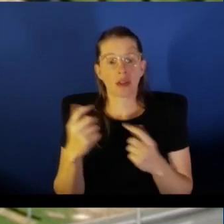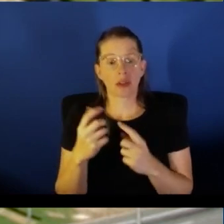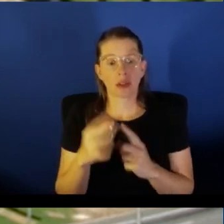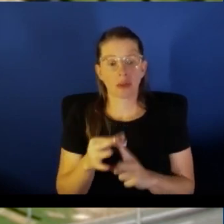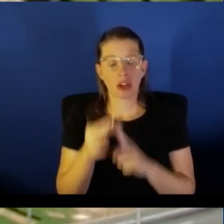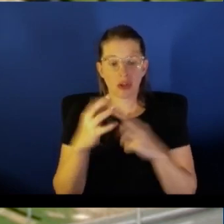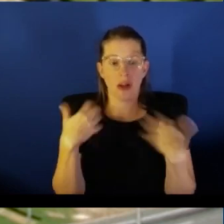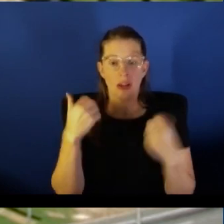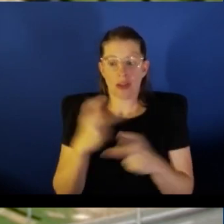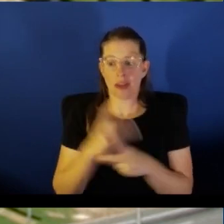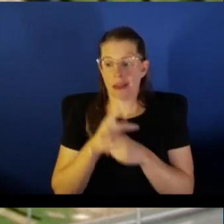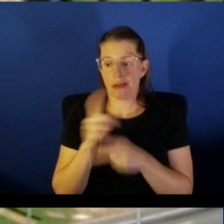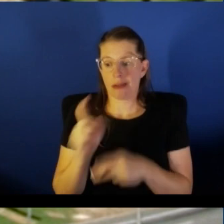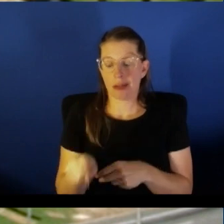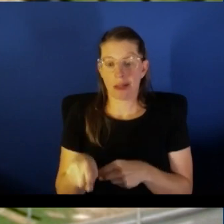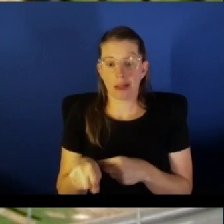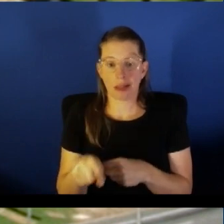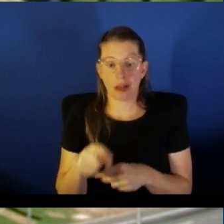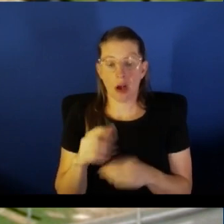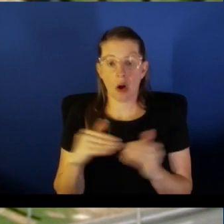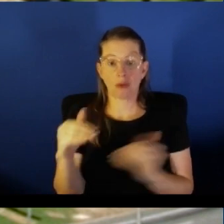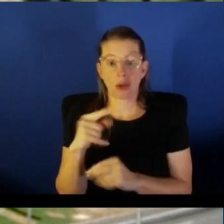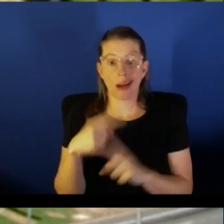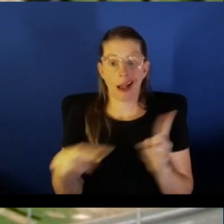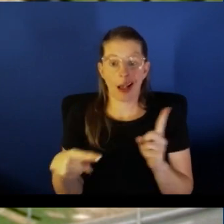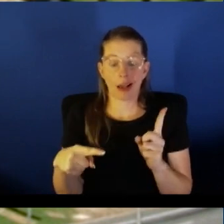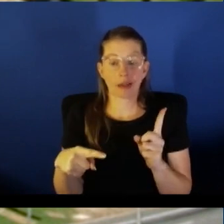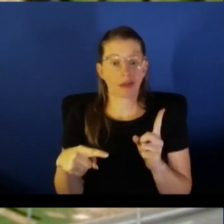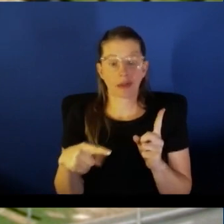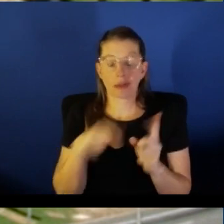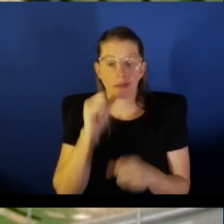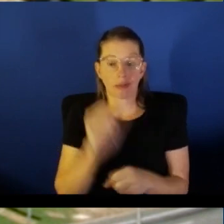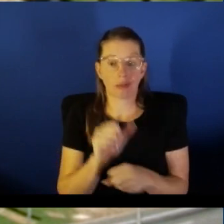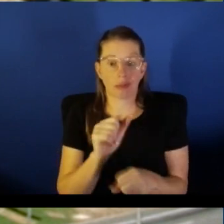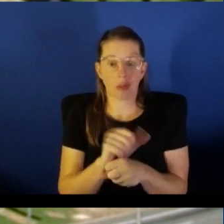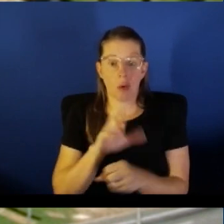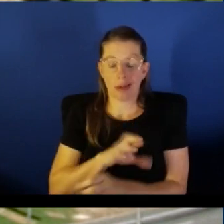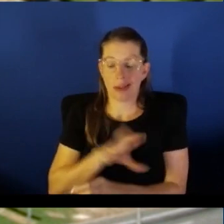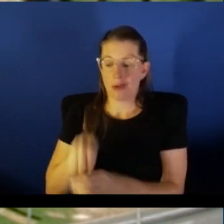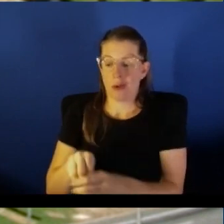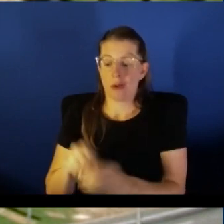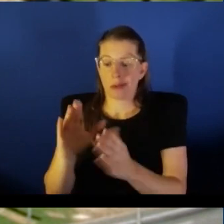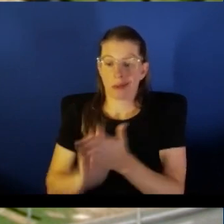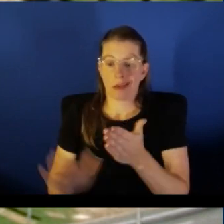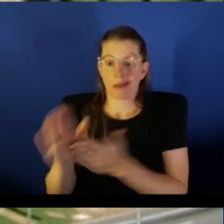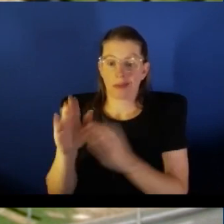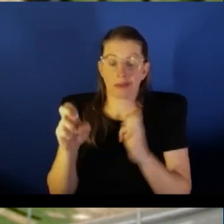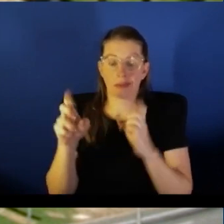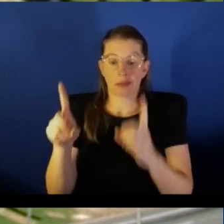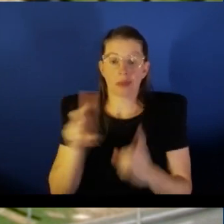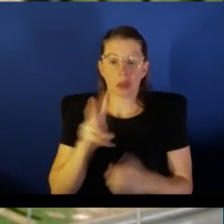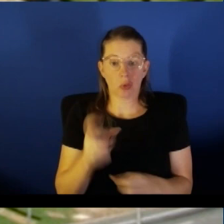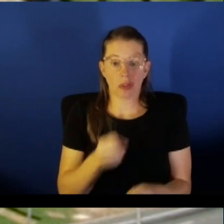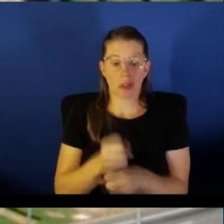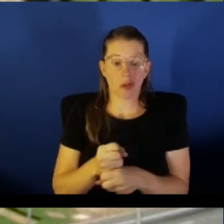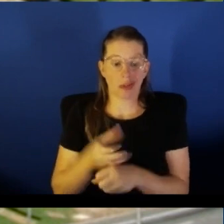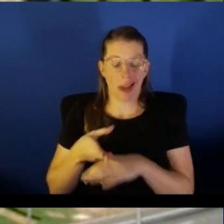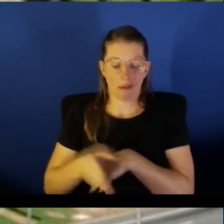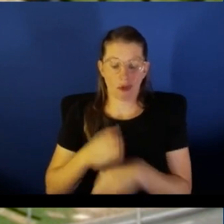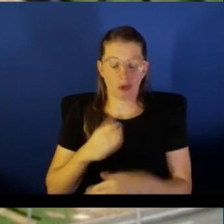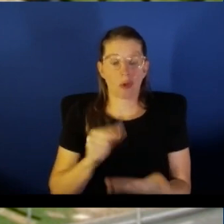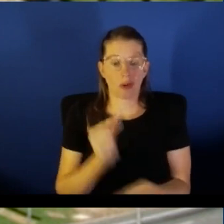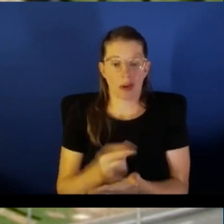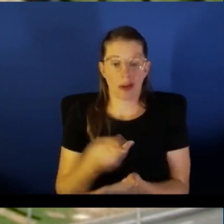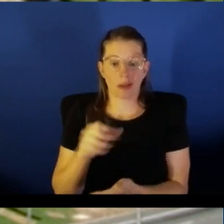than half remain unemployed and unenrolled in higher education in the 2 years following high school. And nearly half